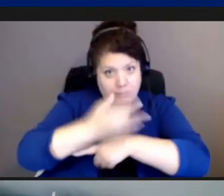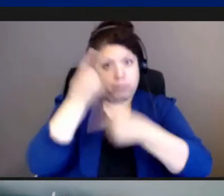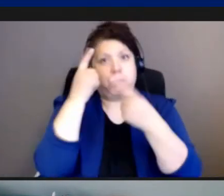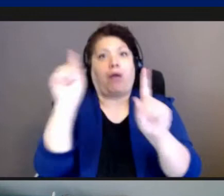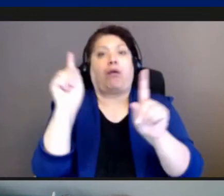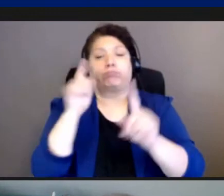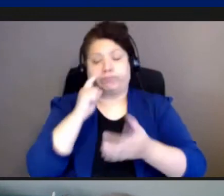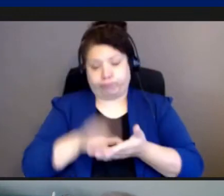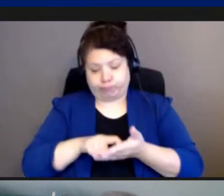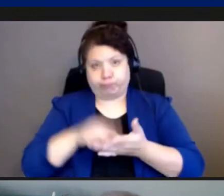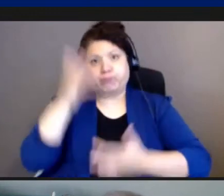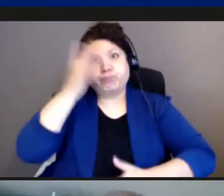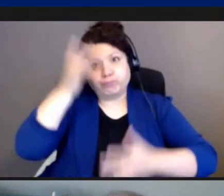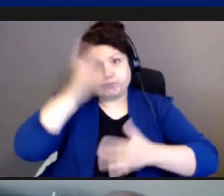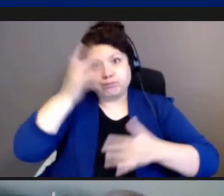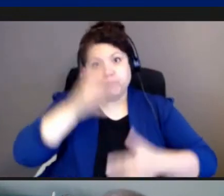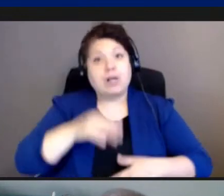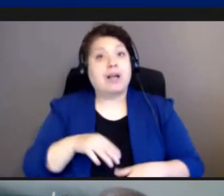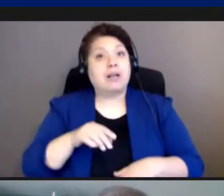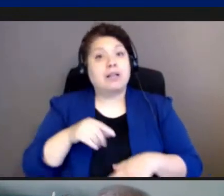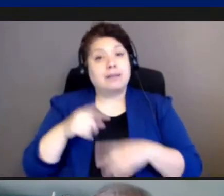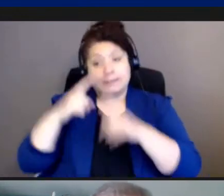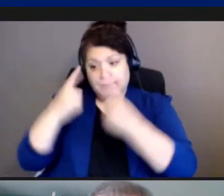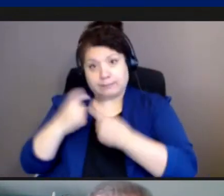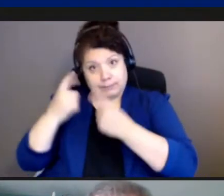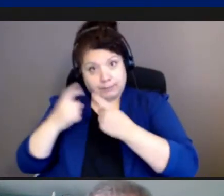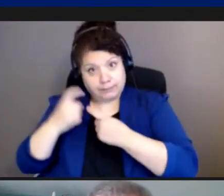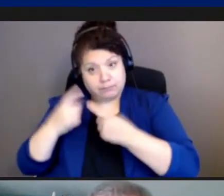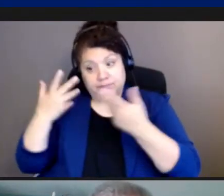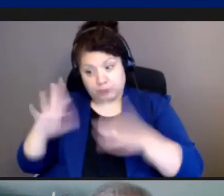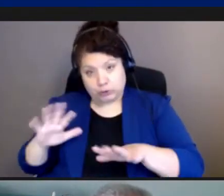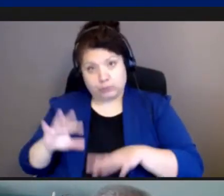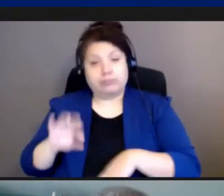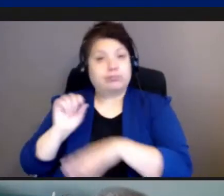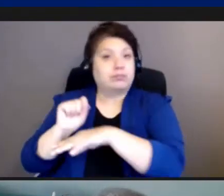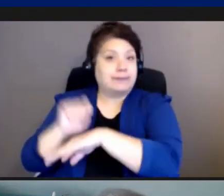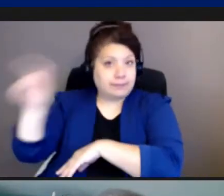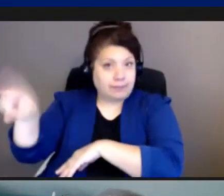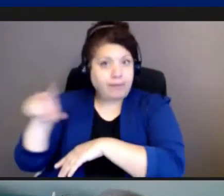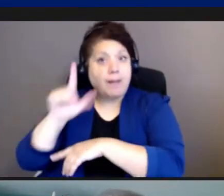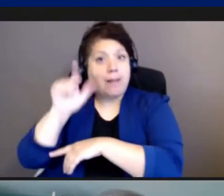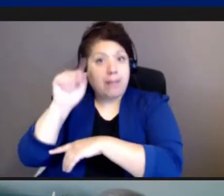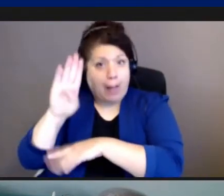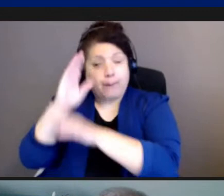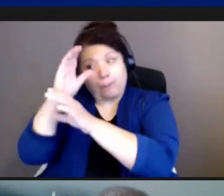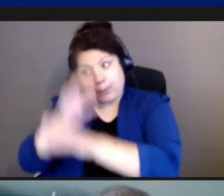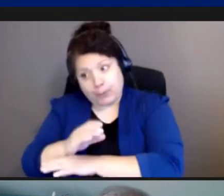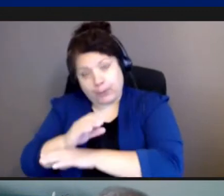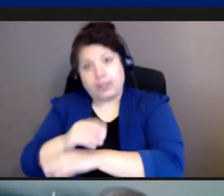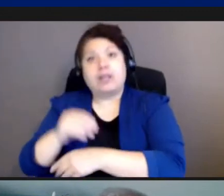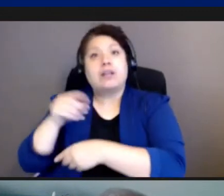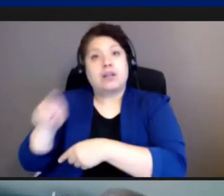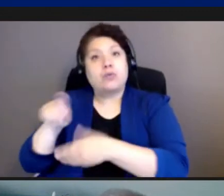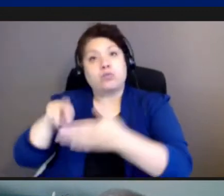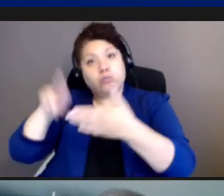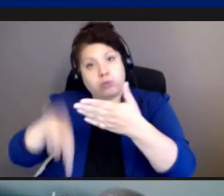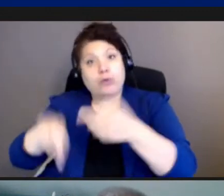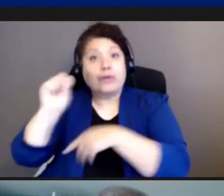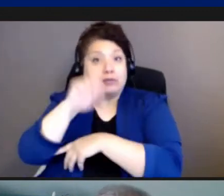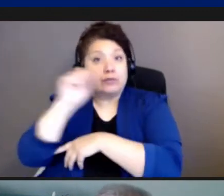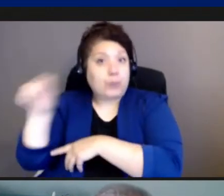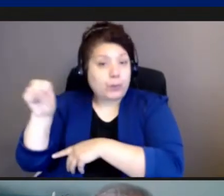testing for the results to come back for us to get them and then report. So it's usually about a 10-day to 14-day